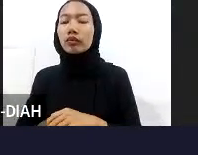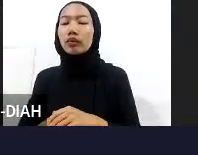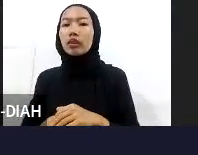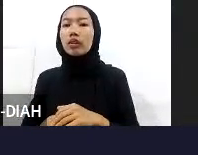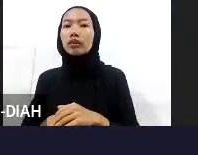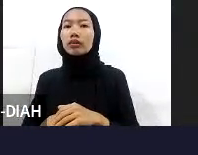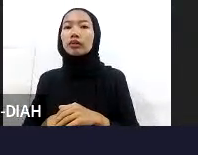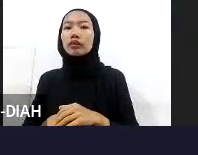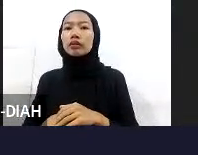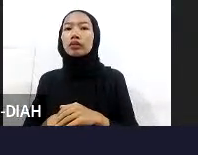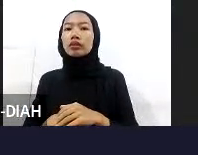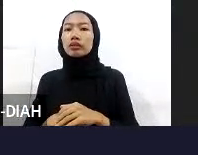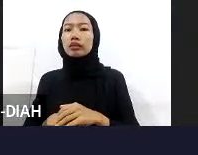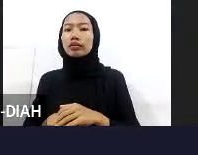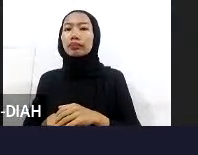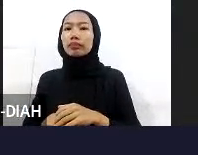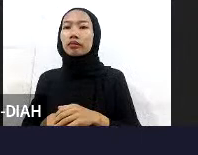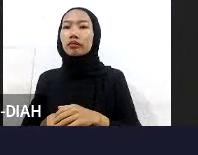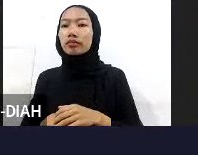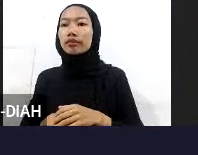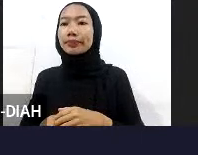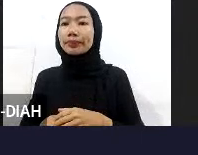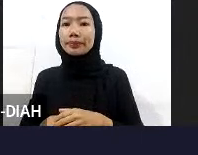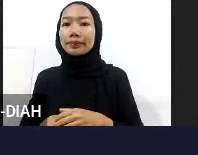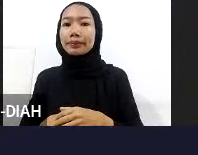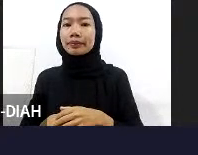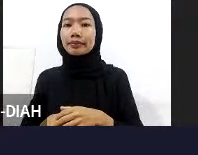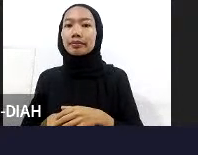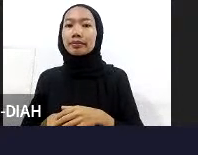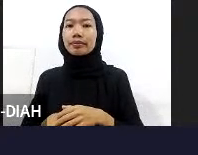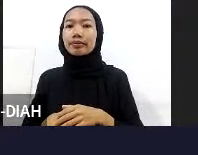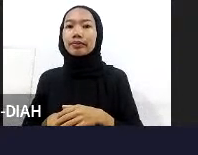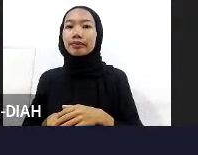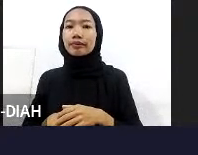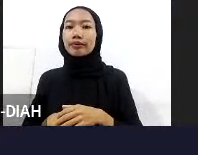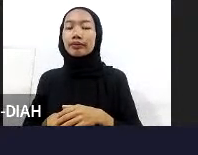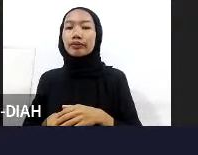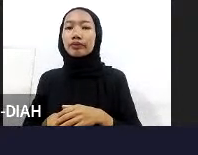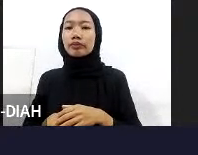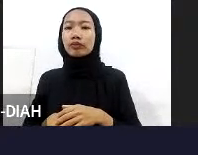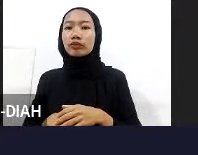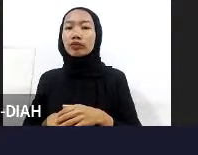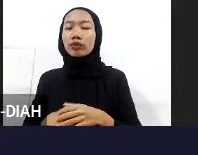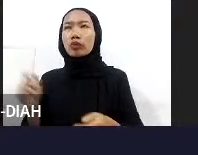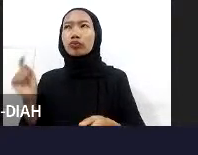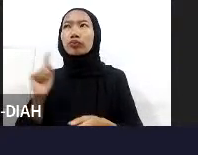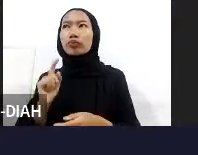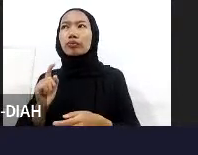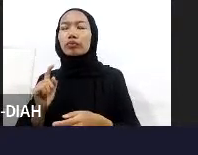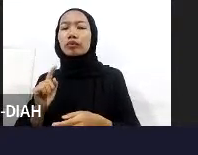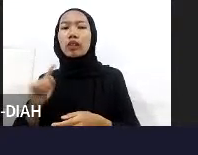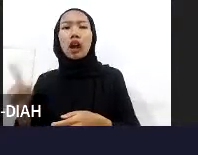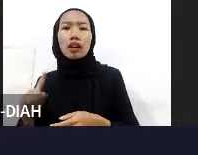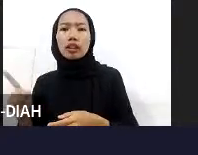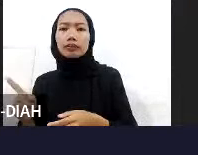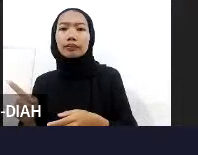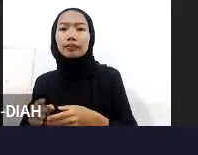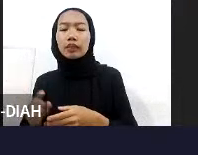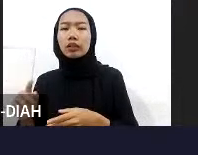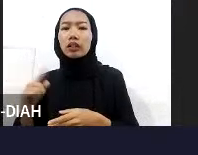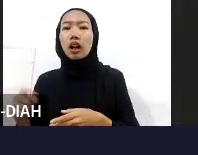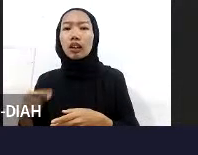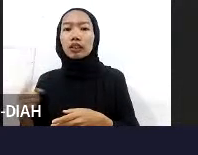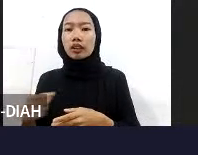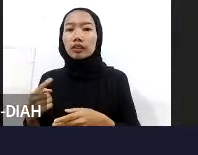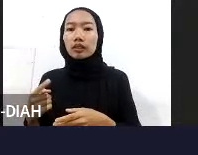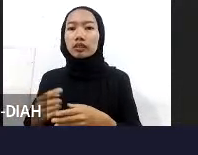You know, communities, I know some still think it's taboo